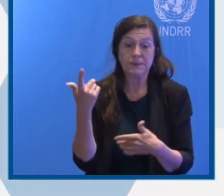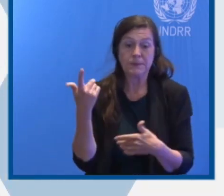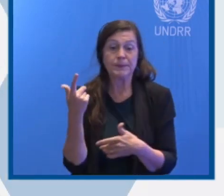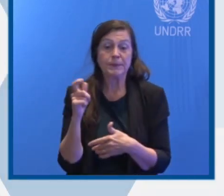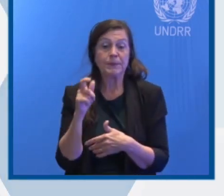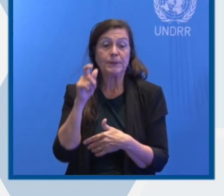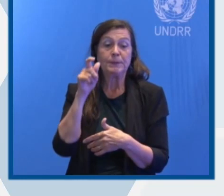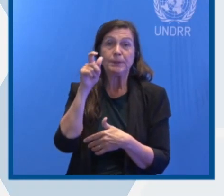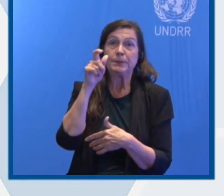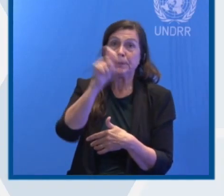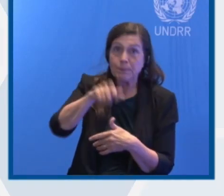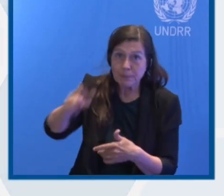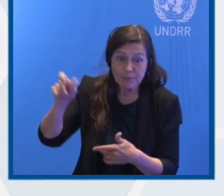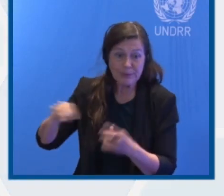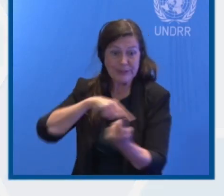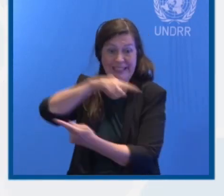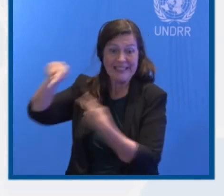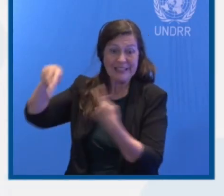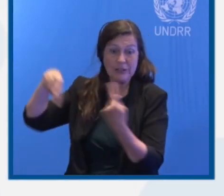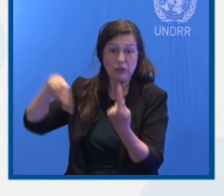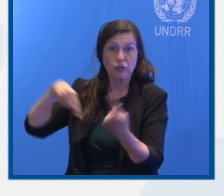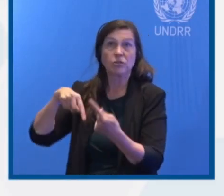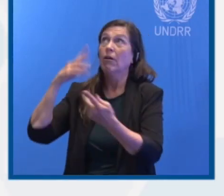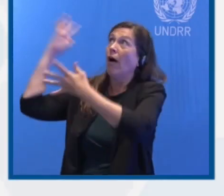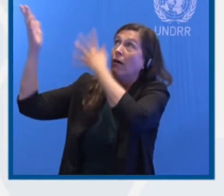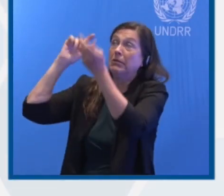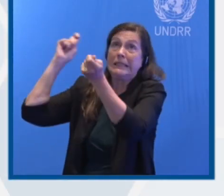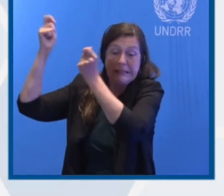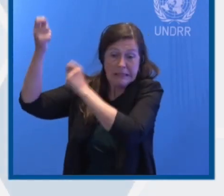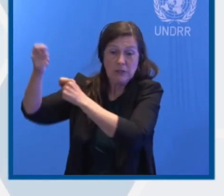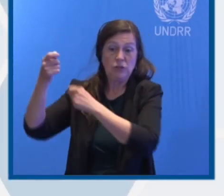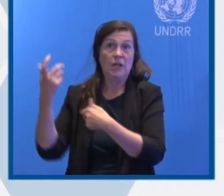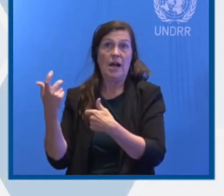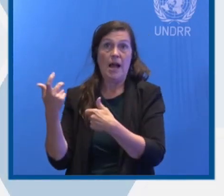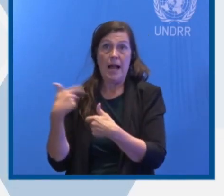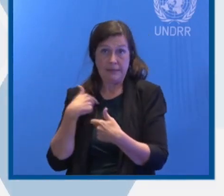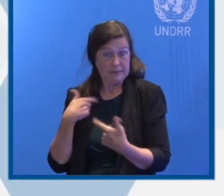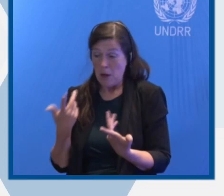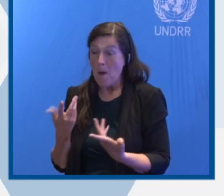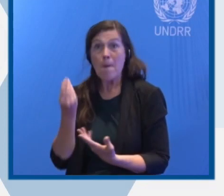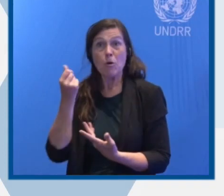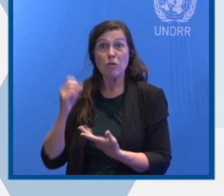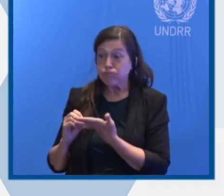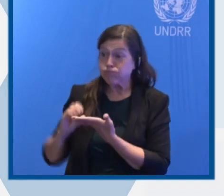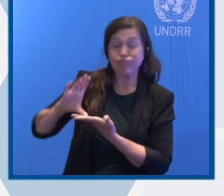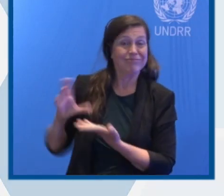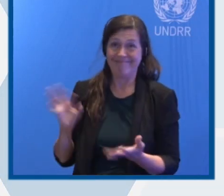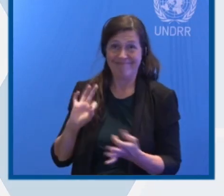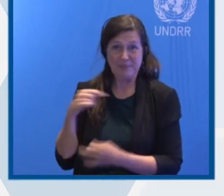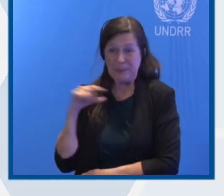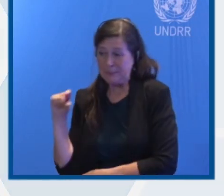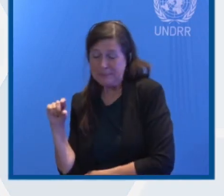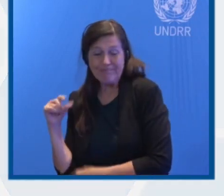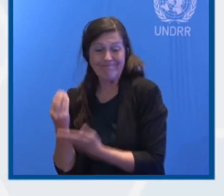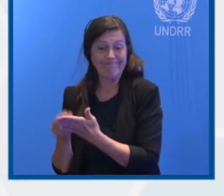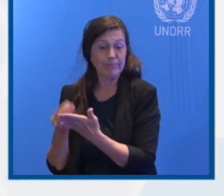application of the norm and the code is also. Could you give some recommendation about it? Thank